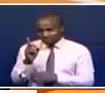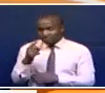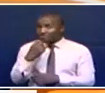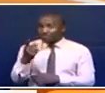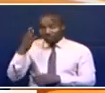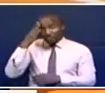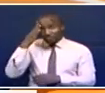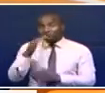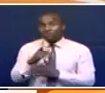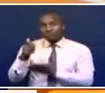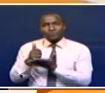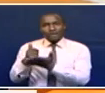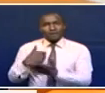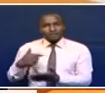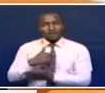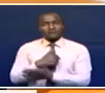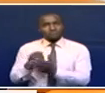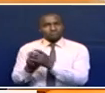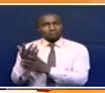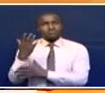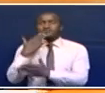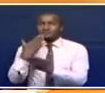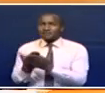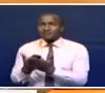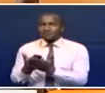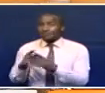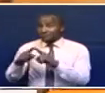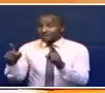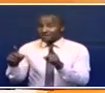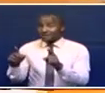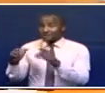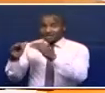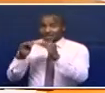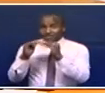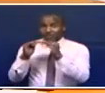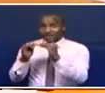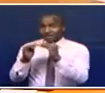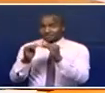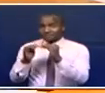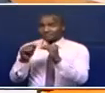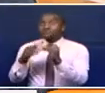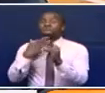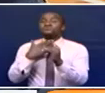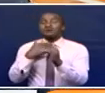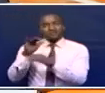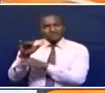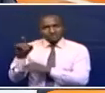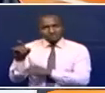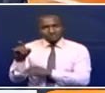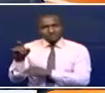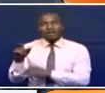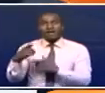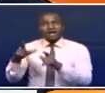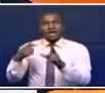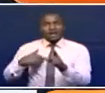know, you have helped us to grow. Thank you very much. But this democracy thing, we want to beg of you that you allow